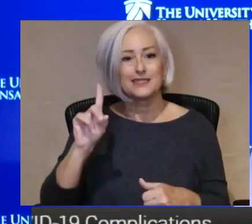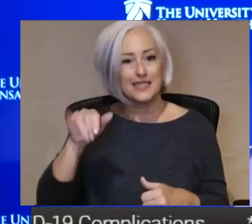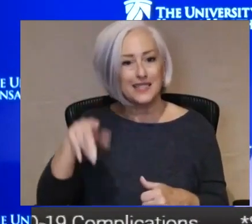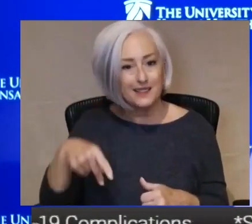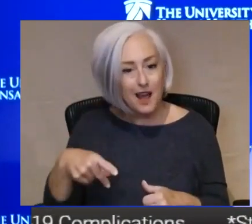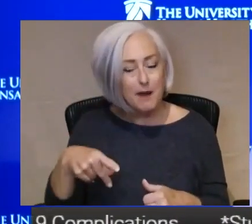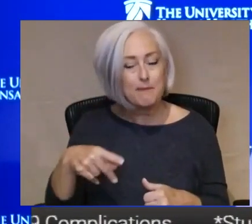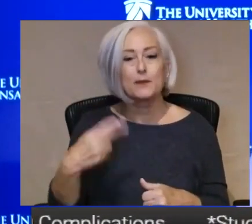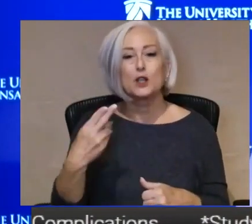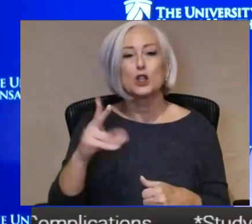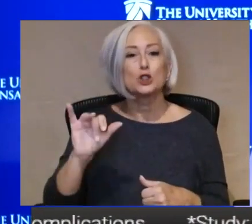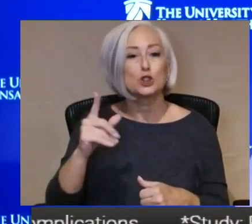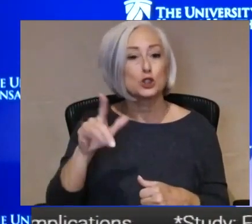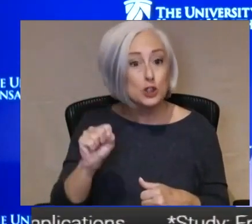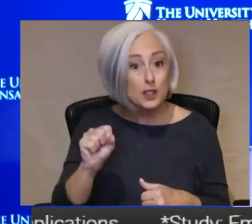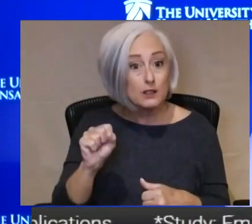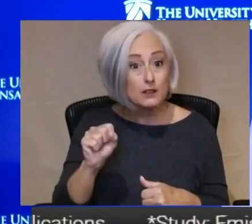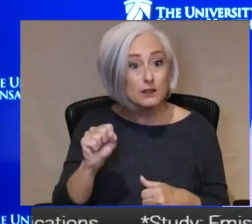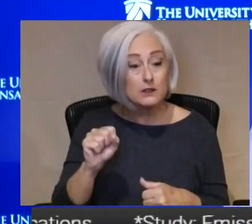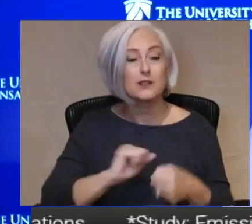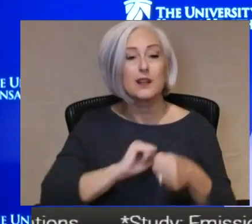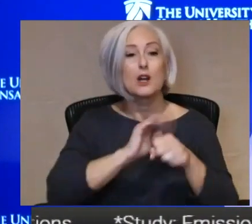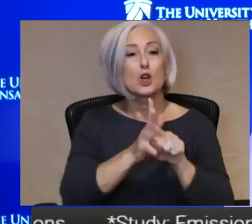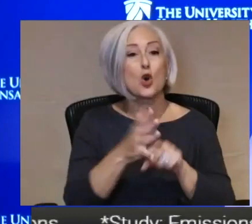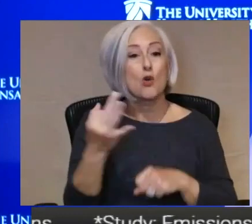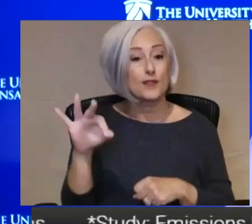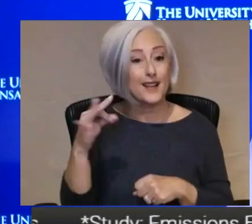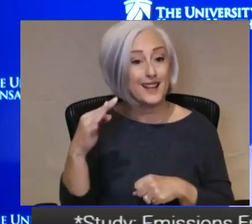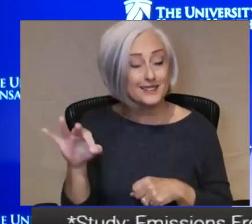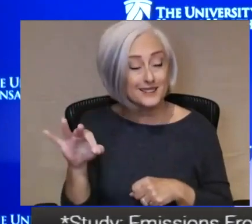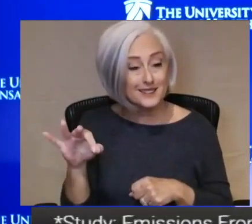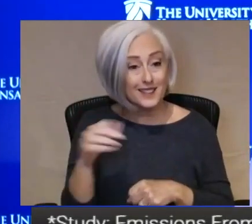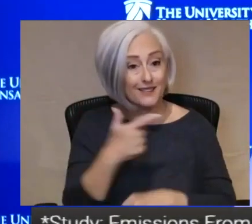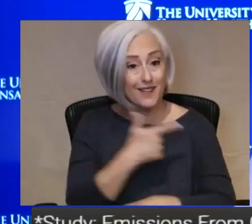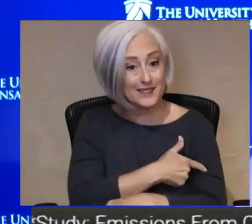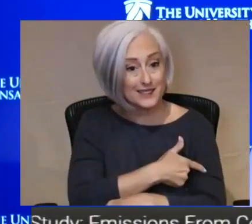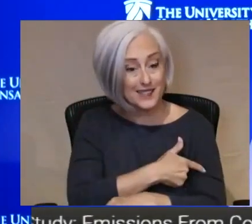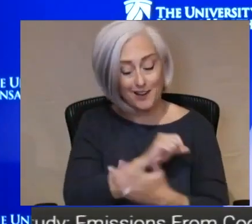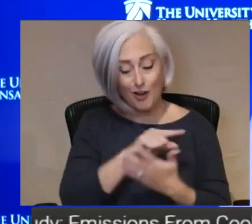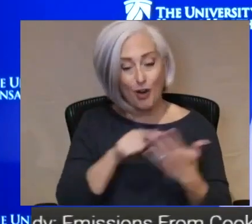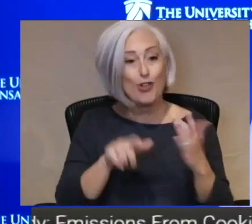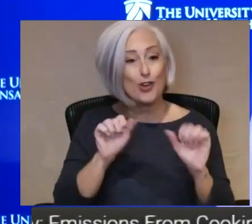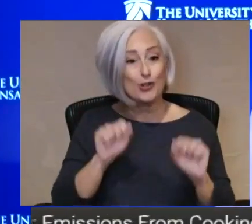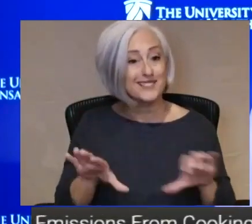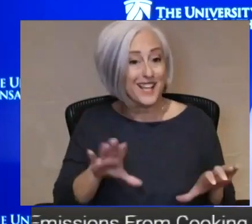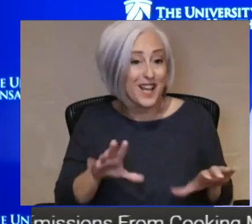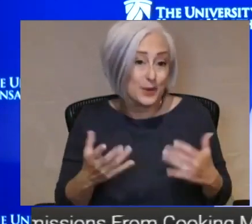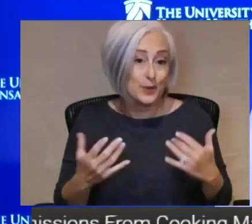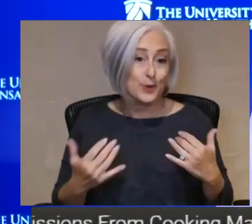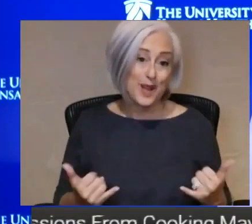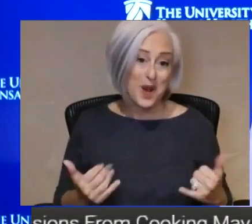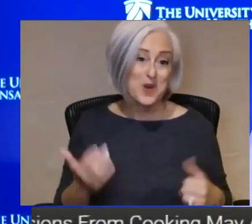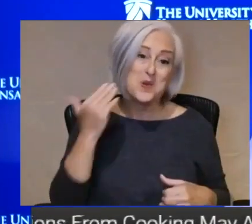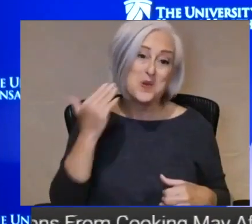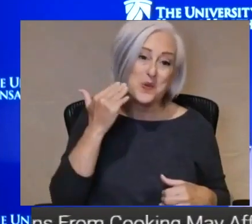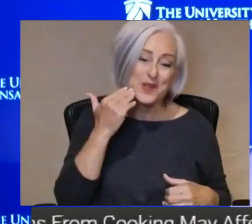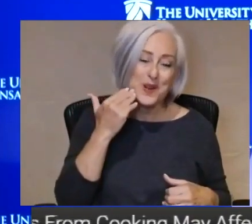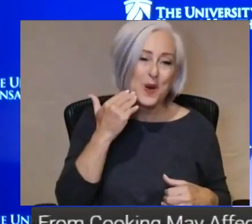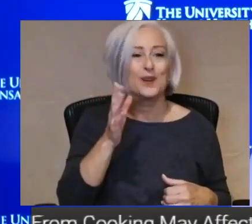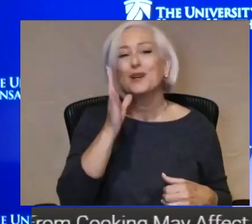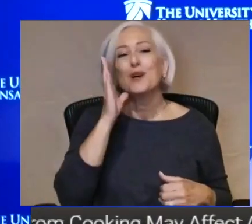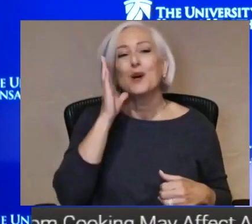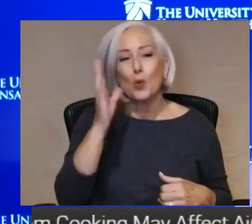vaccine, especially the COVID-19 vaccines. And you can do those simple things now because we know it is going to be incumbent upon you